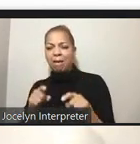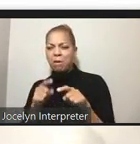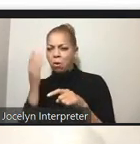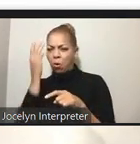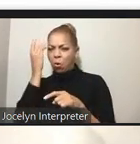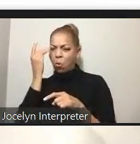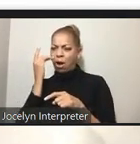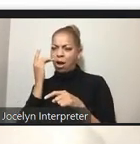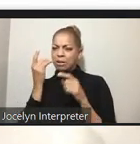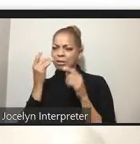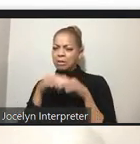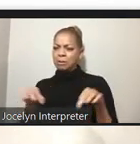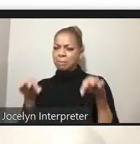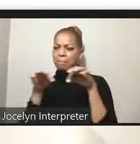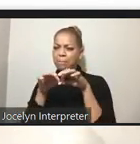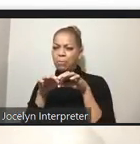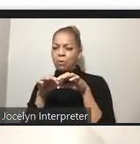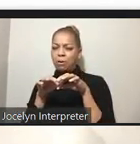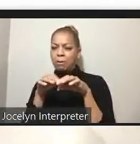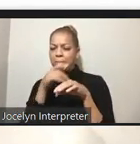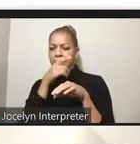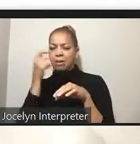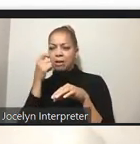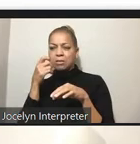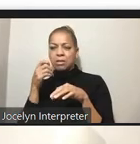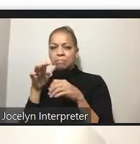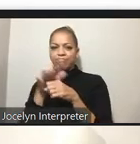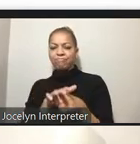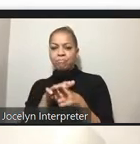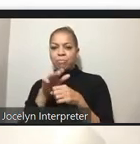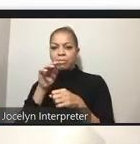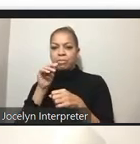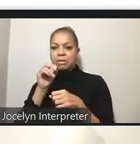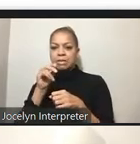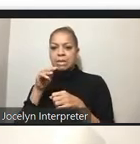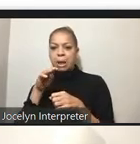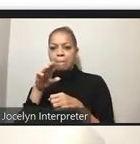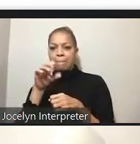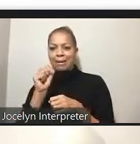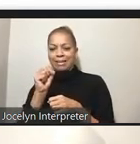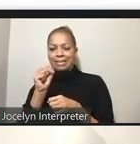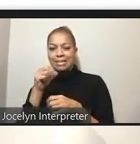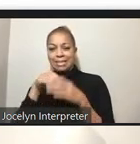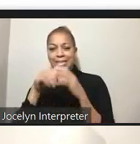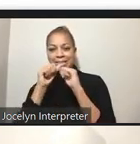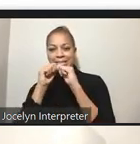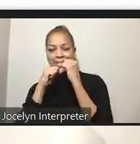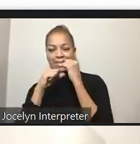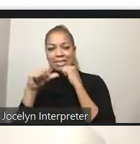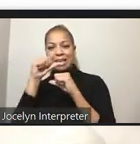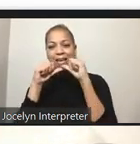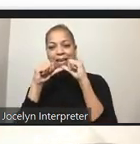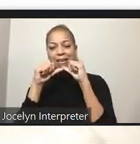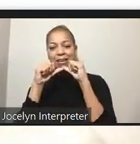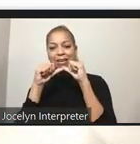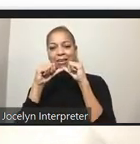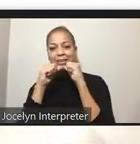it combats the numbness and disengagement that undergirds our society of spectacle.